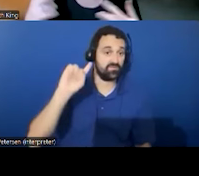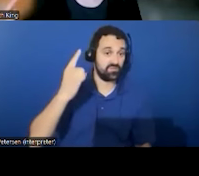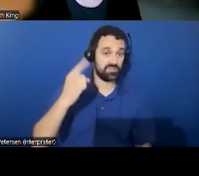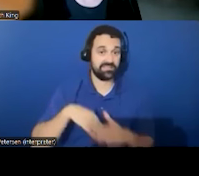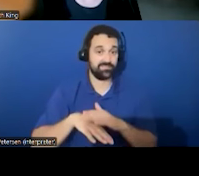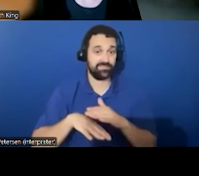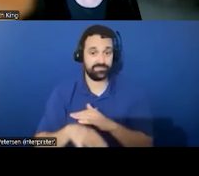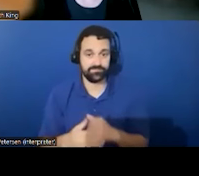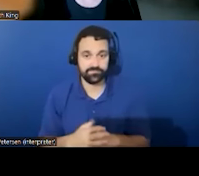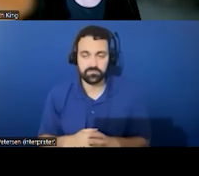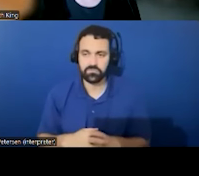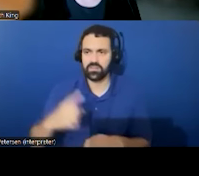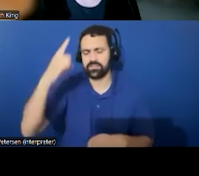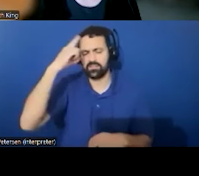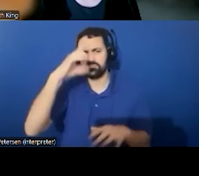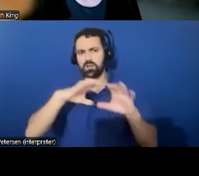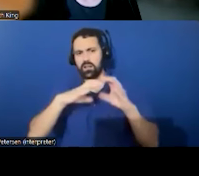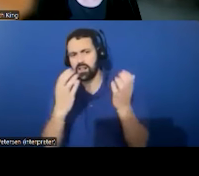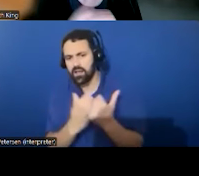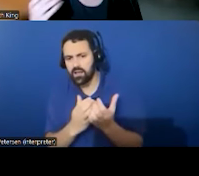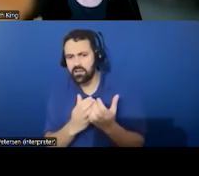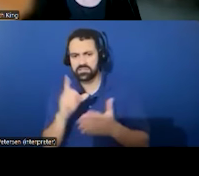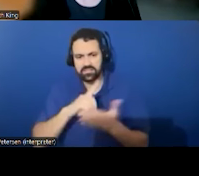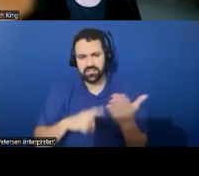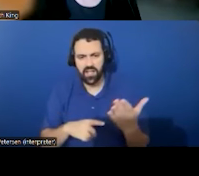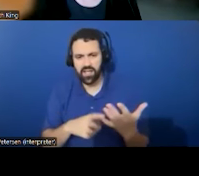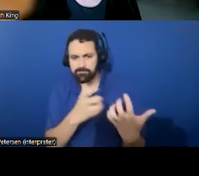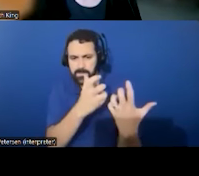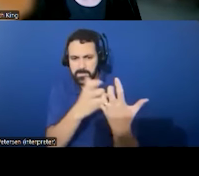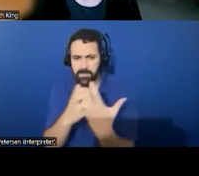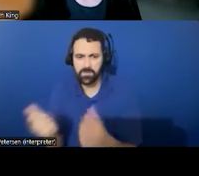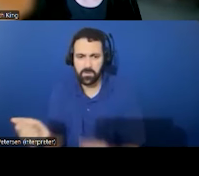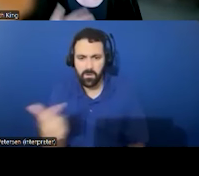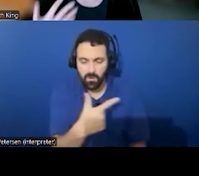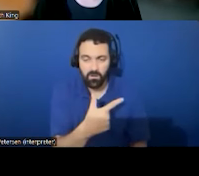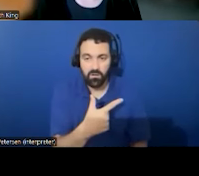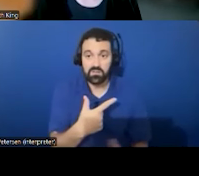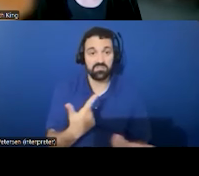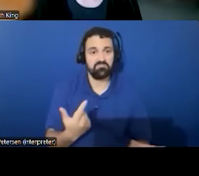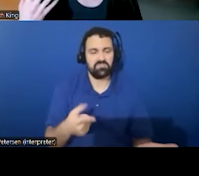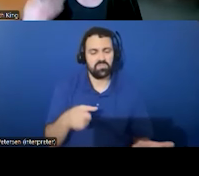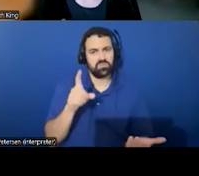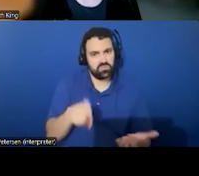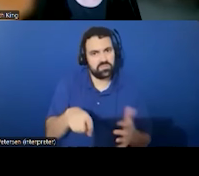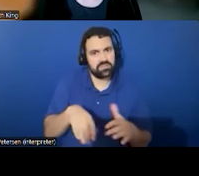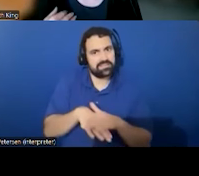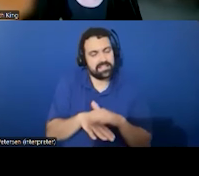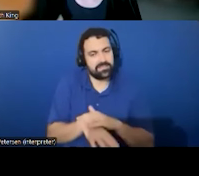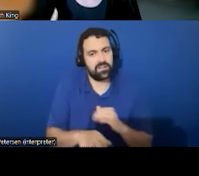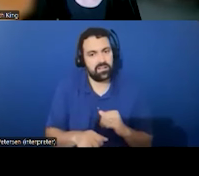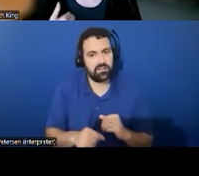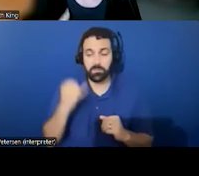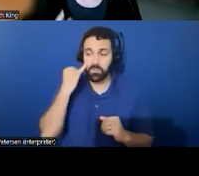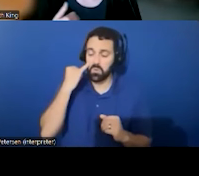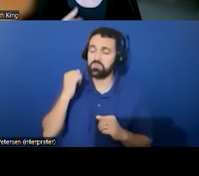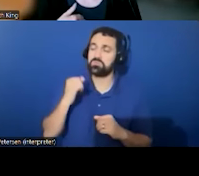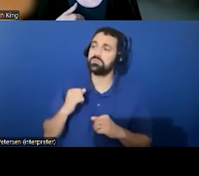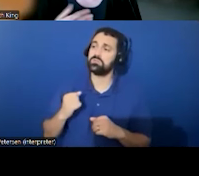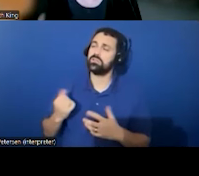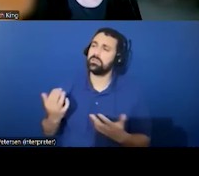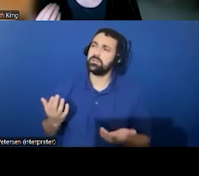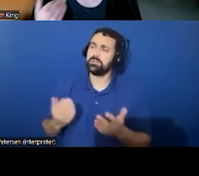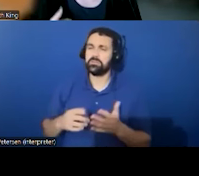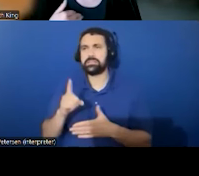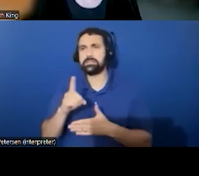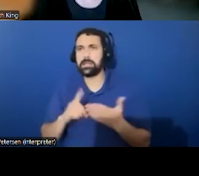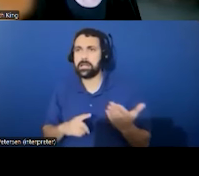that are universal for everyone, then they need to be accessible. And if you're designing from a framework of universal design for learning, if